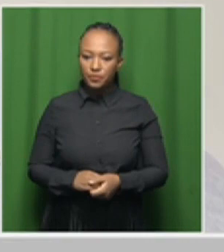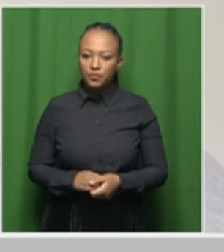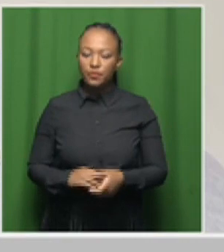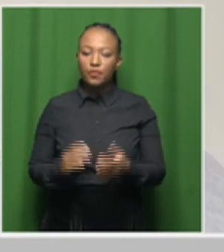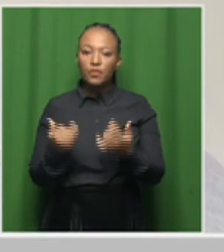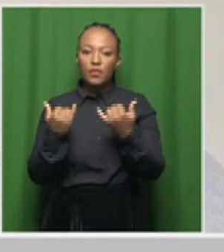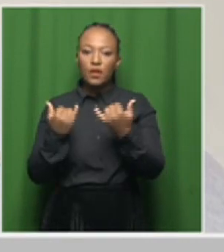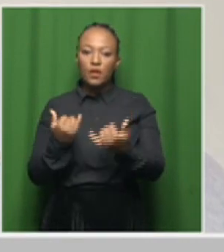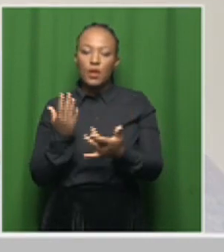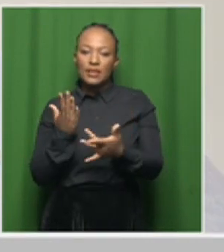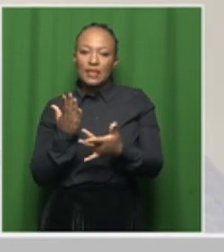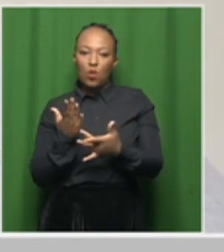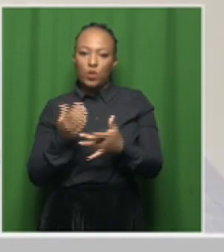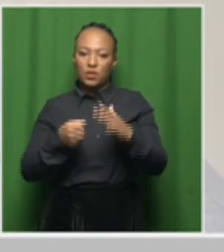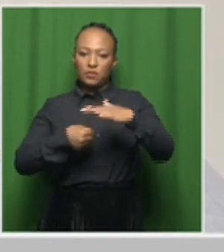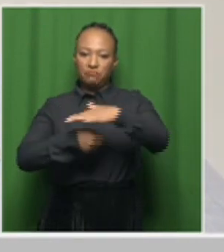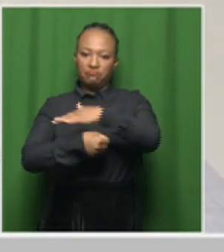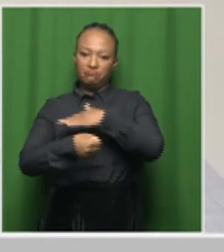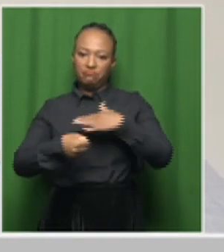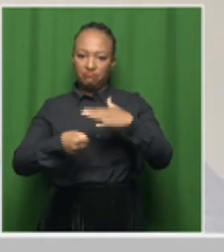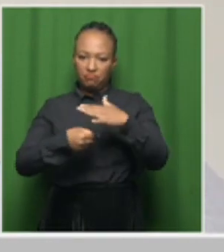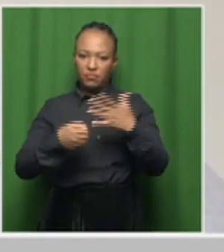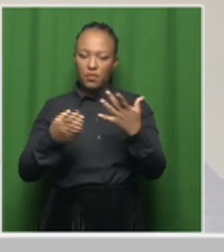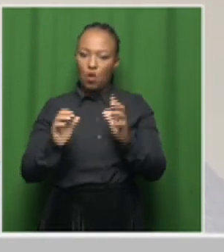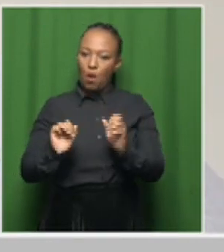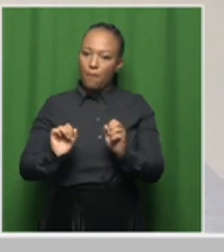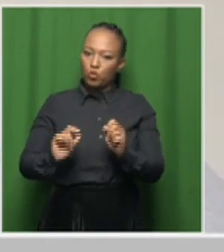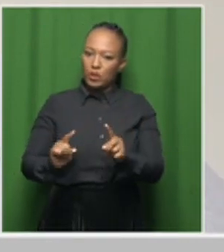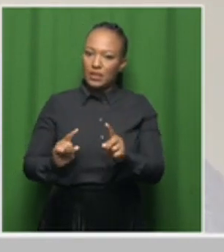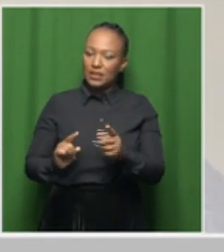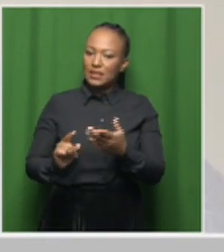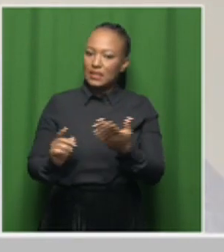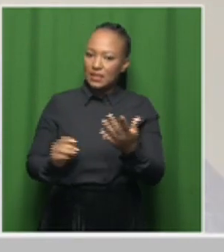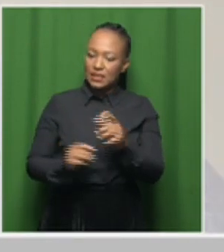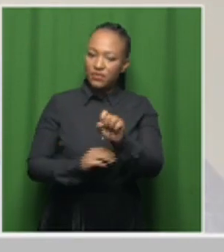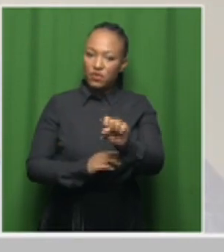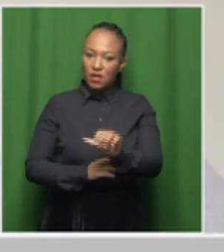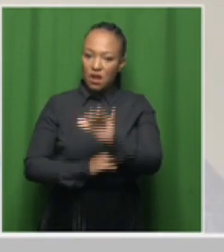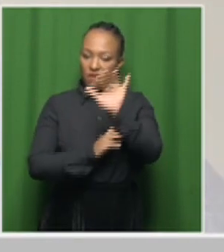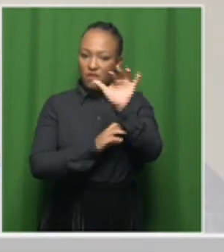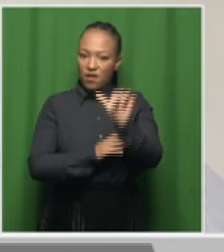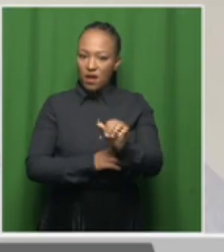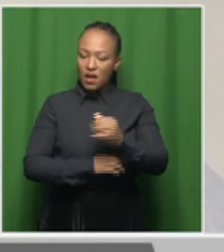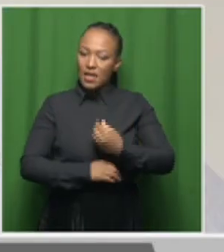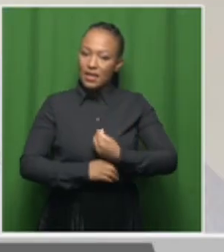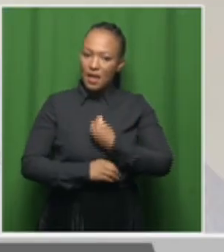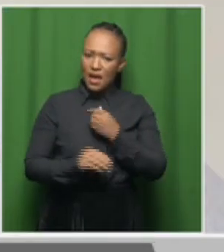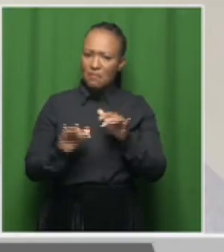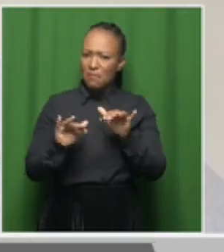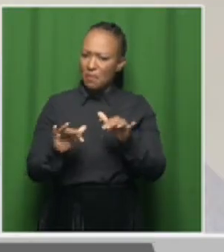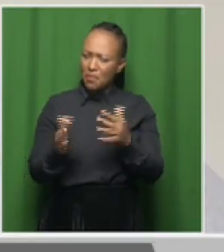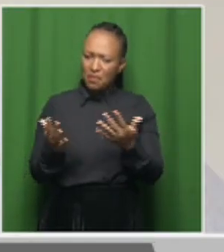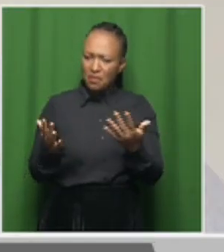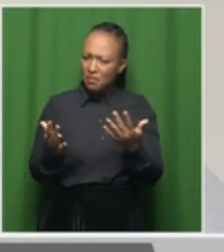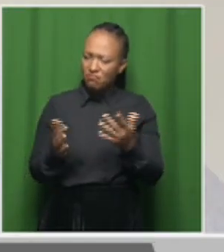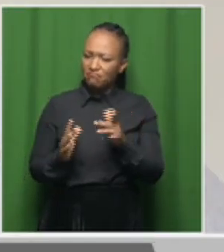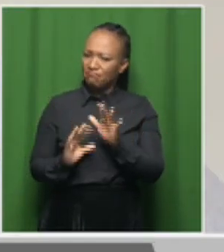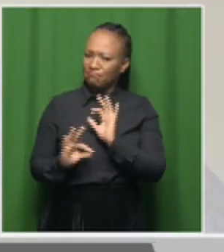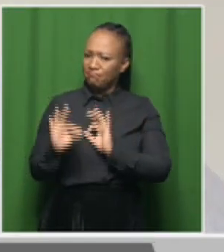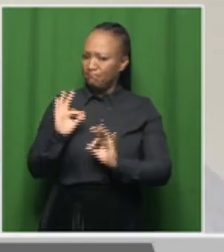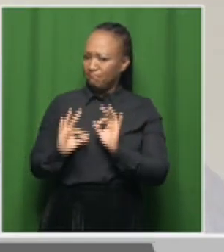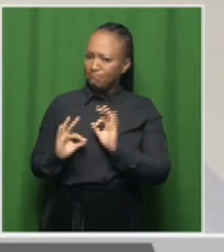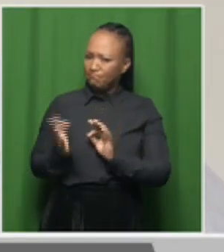of the tech industry in South Africa, the opportunities that are also available to South Africa, to young people at large, perhaps you could speak to